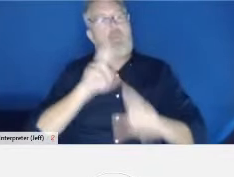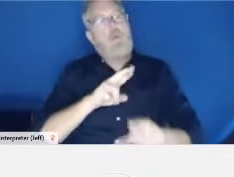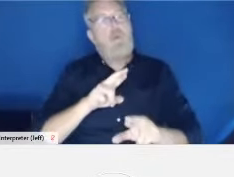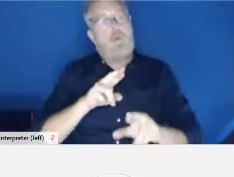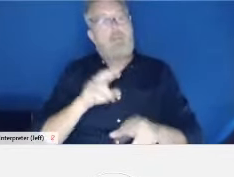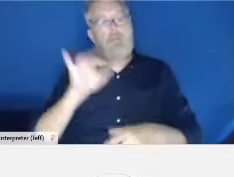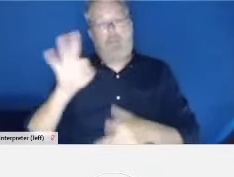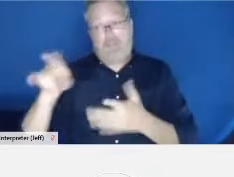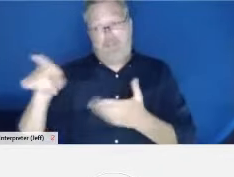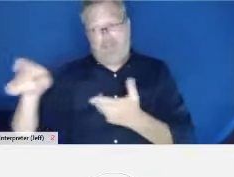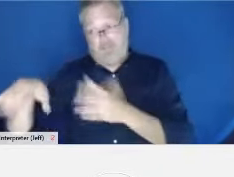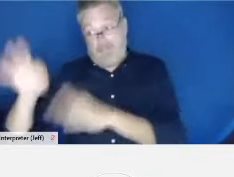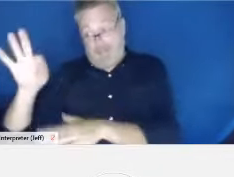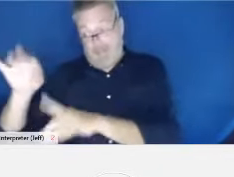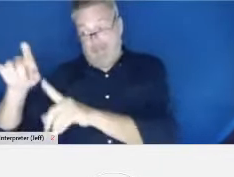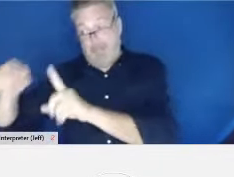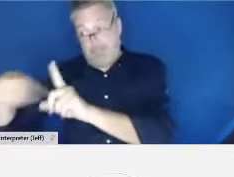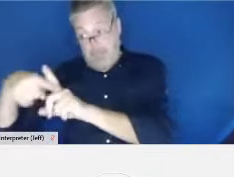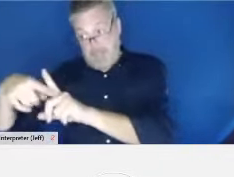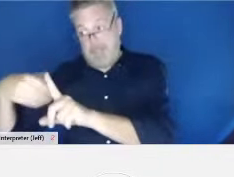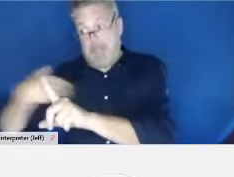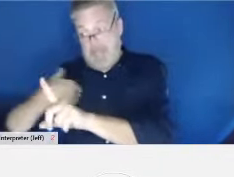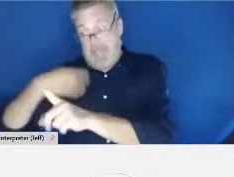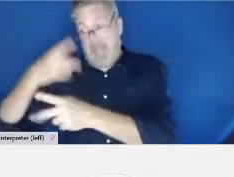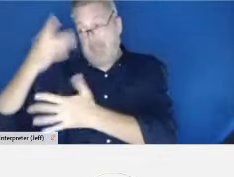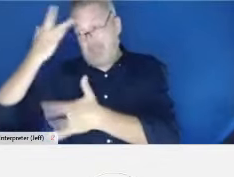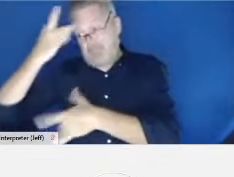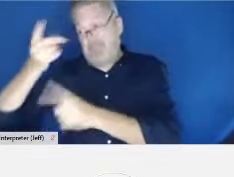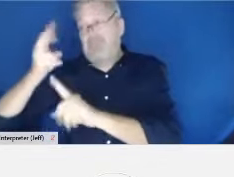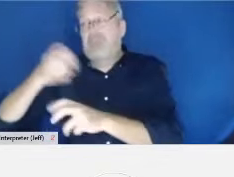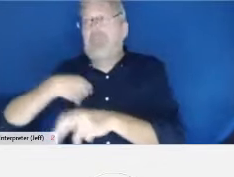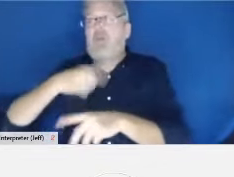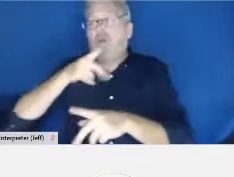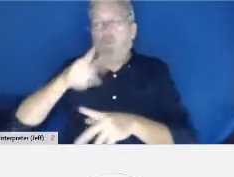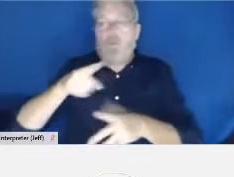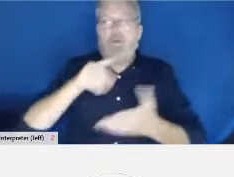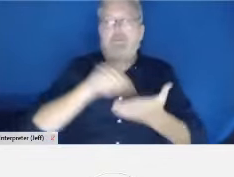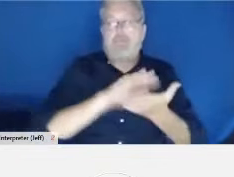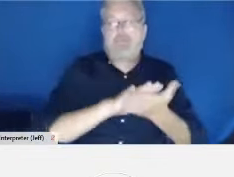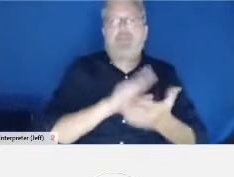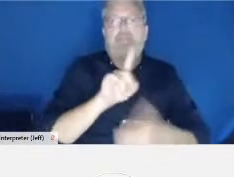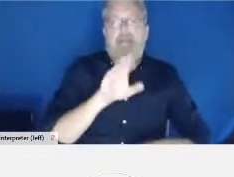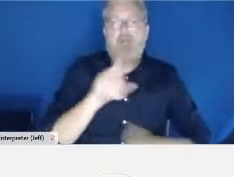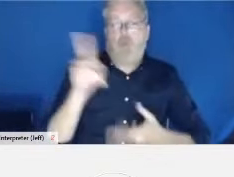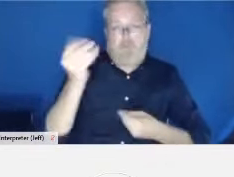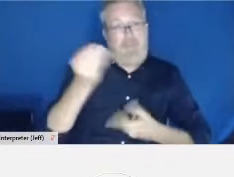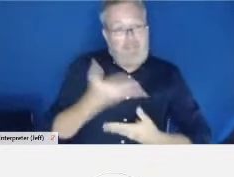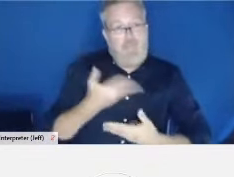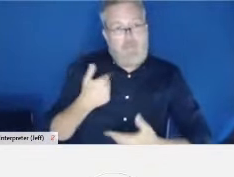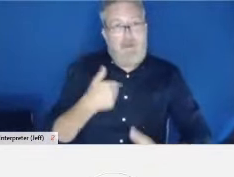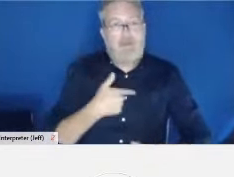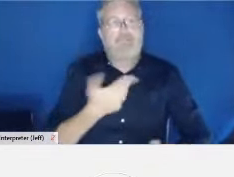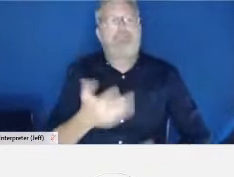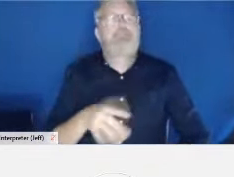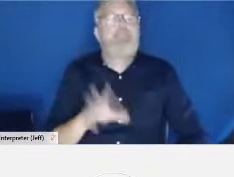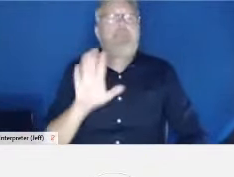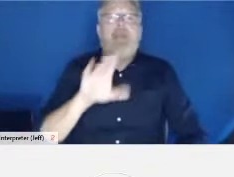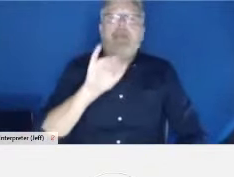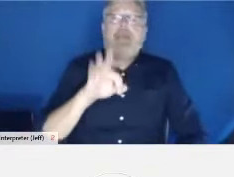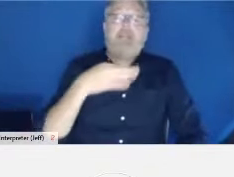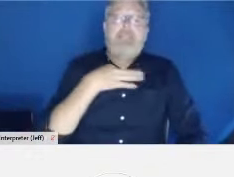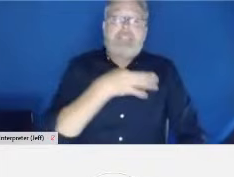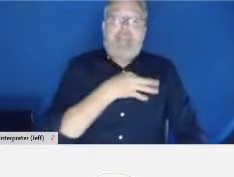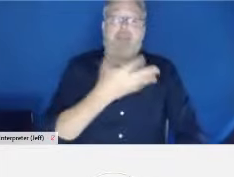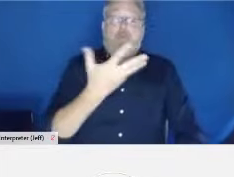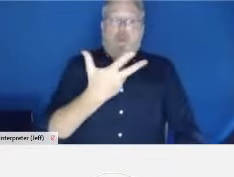individuals who test positive and fill out the self-reporting questionnaire, those will be reported on our dashboard. Let's see. If a staff member requests